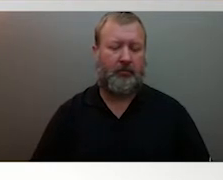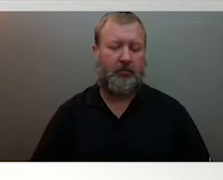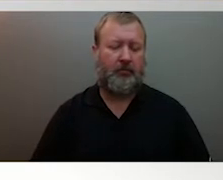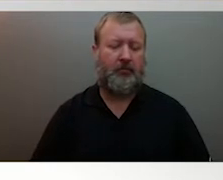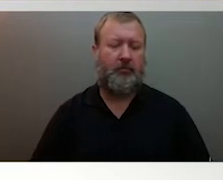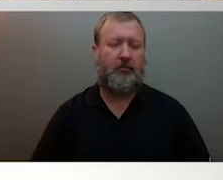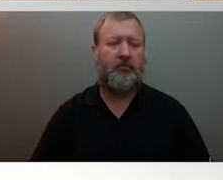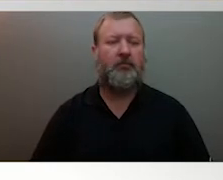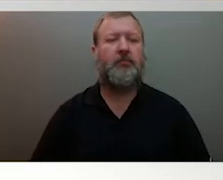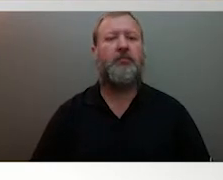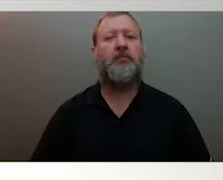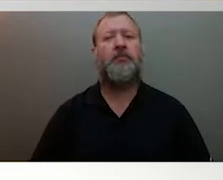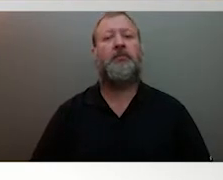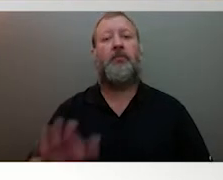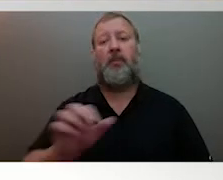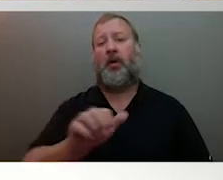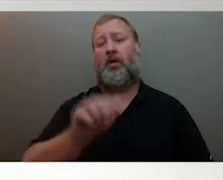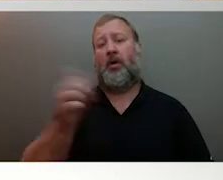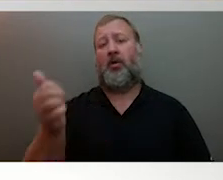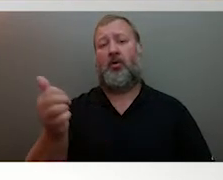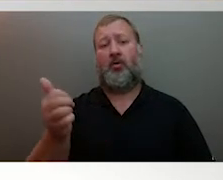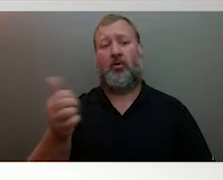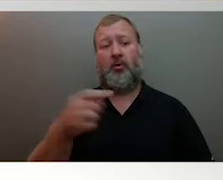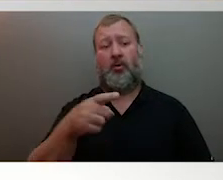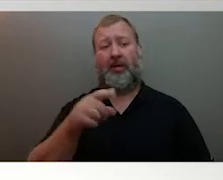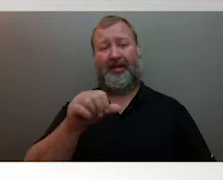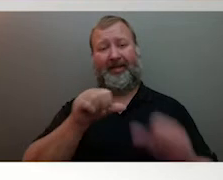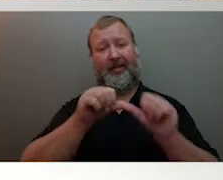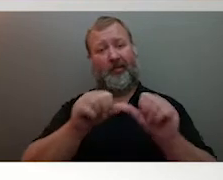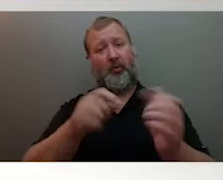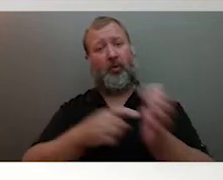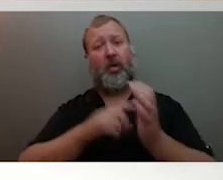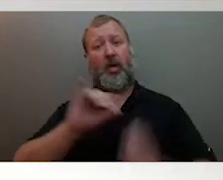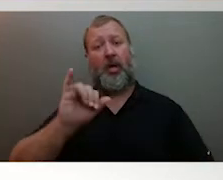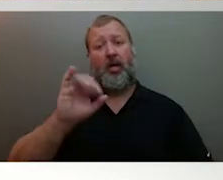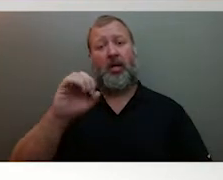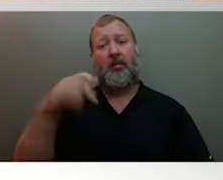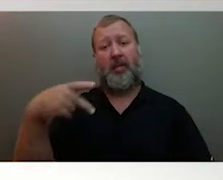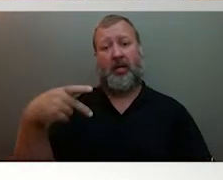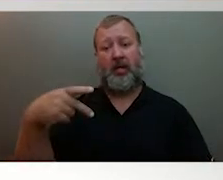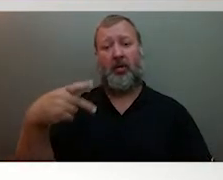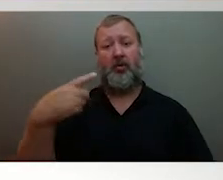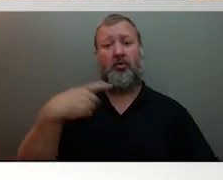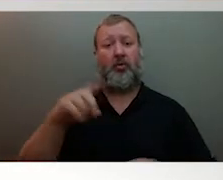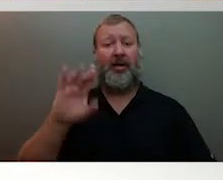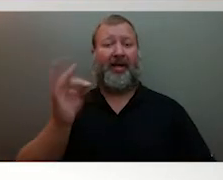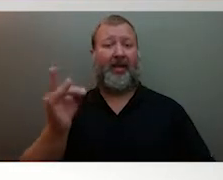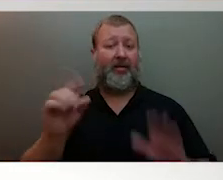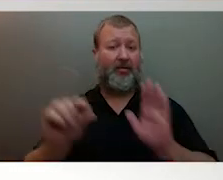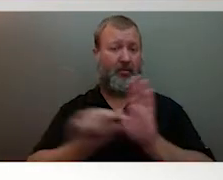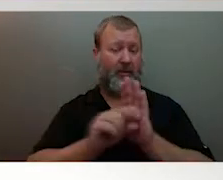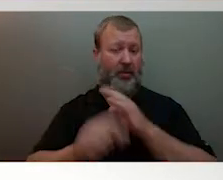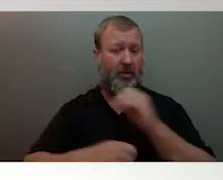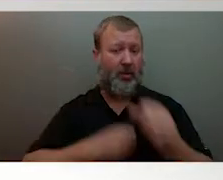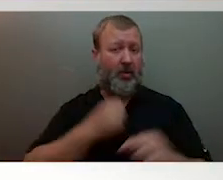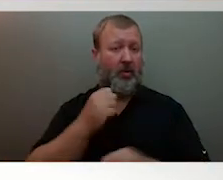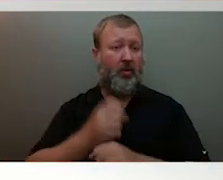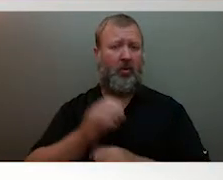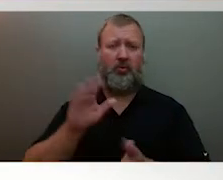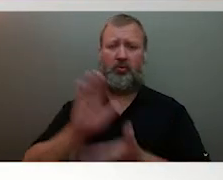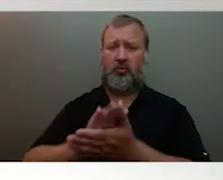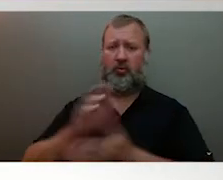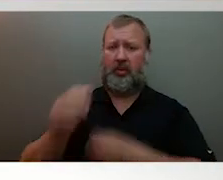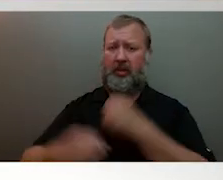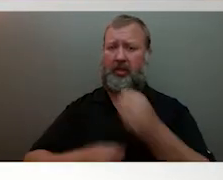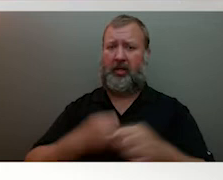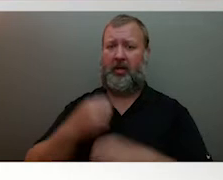What is required, another to be continued, what is required on the IEP? During the 8th grade year or the school year of the